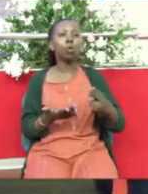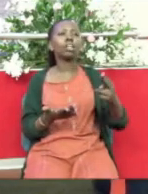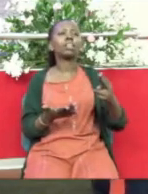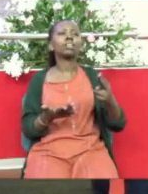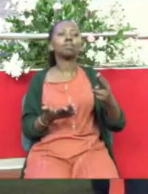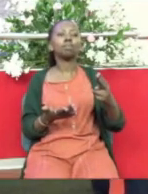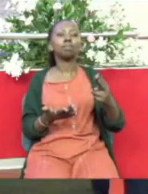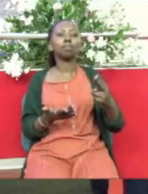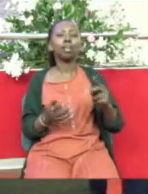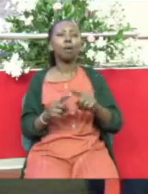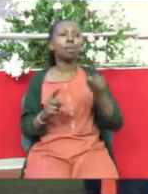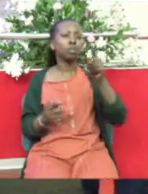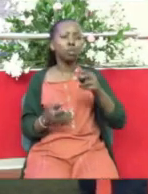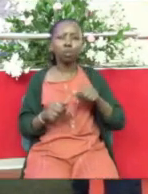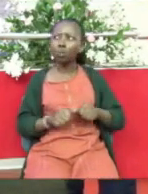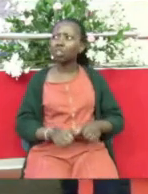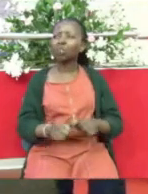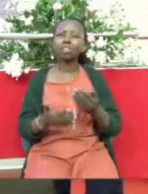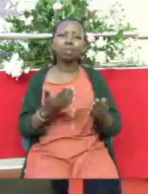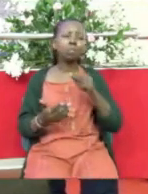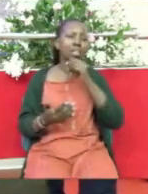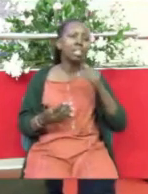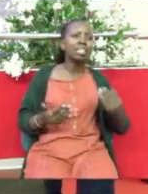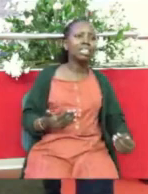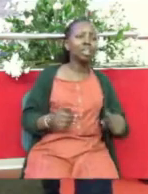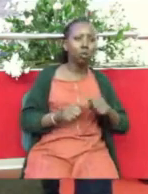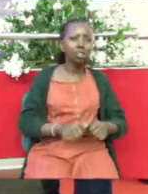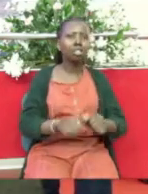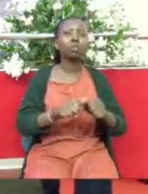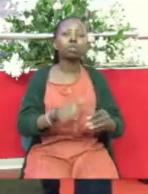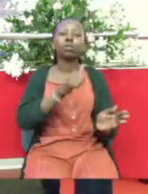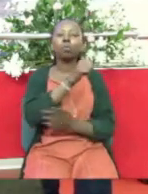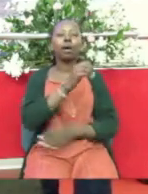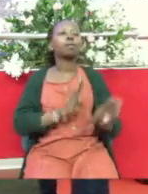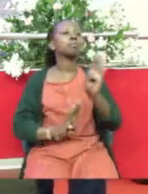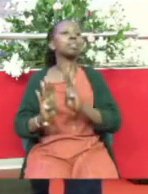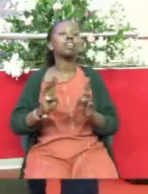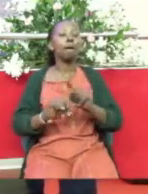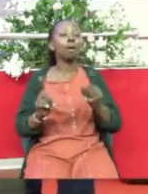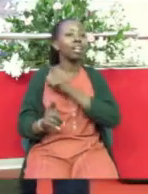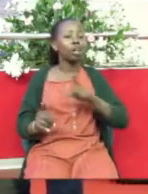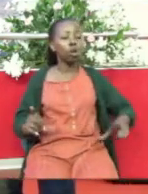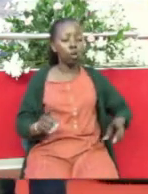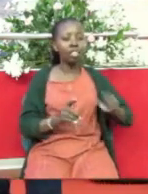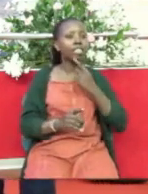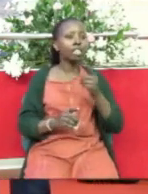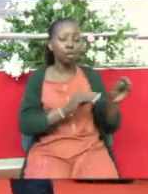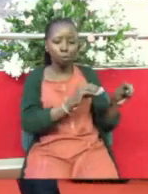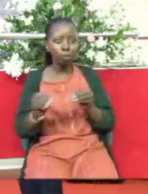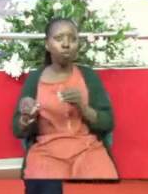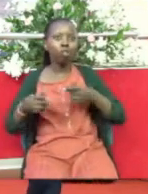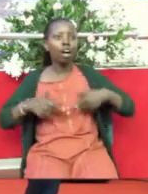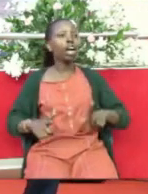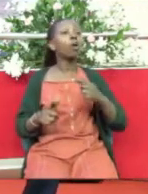insisting, continuing with the drugs. Now step aside, I want to handle him for you. Bwana anasema kwamba najua kwamba una uwezo